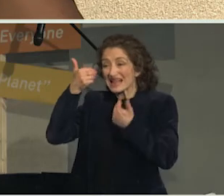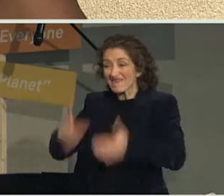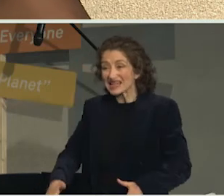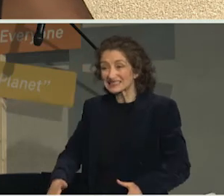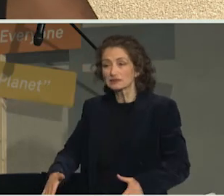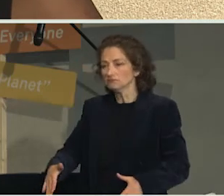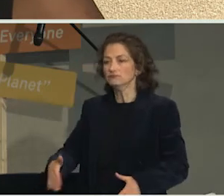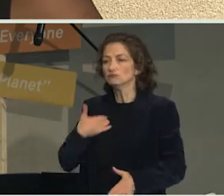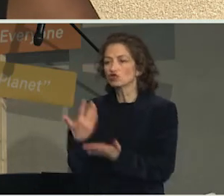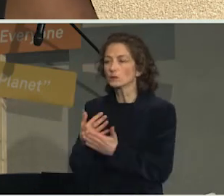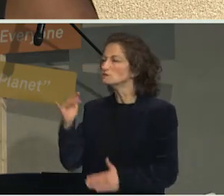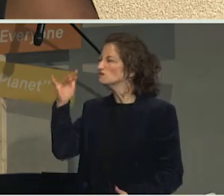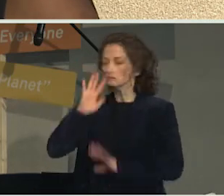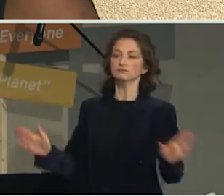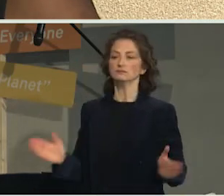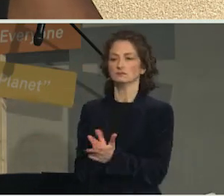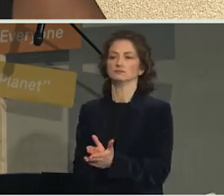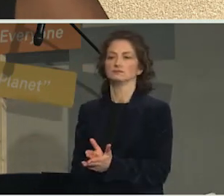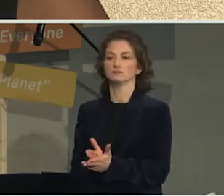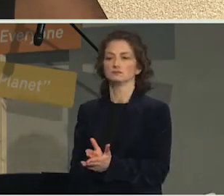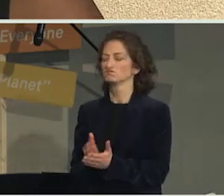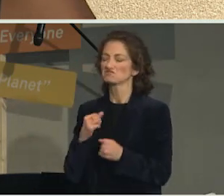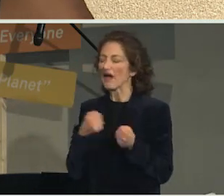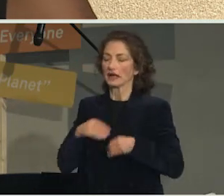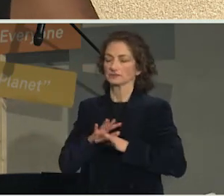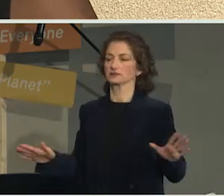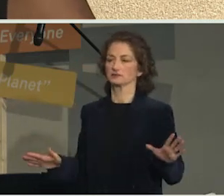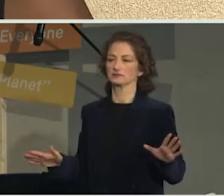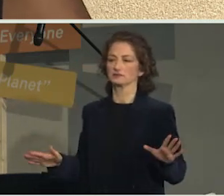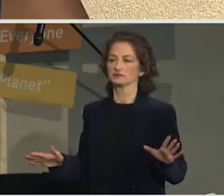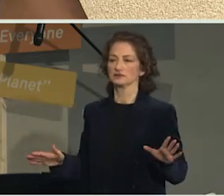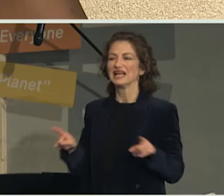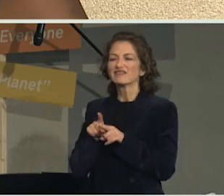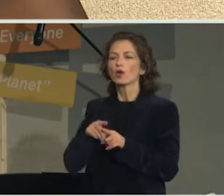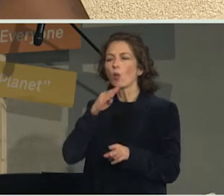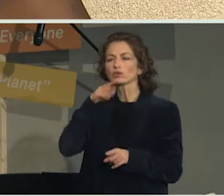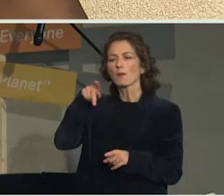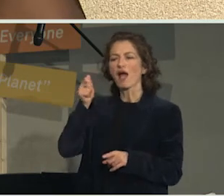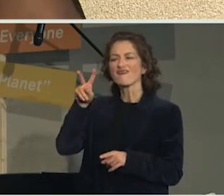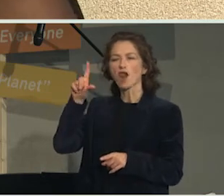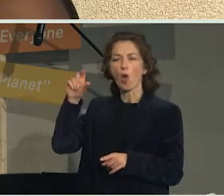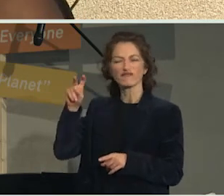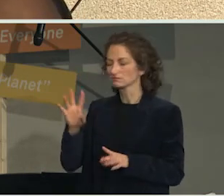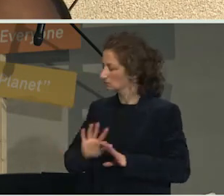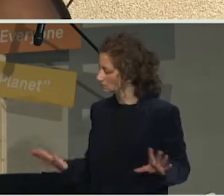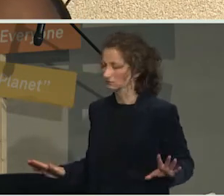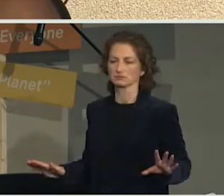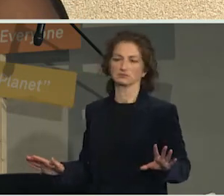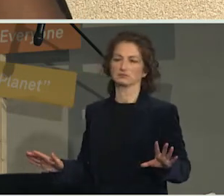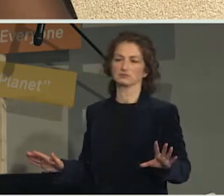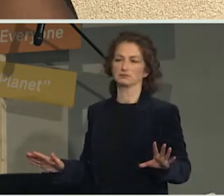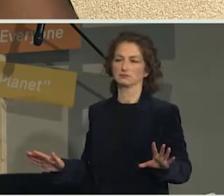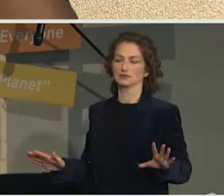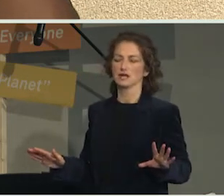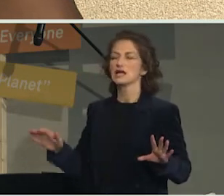myself to believe in or agitate for trickle-down justice with a promise that some of us can wait for equal treatment and respect while the dominant members in our